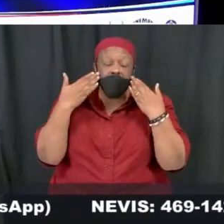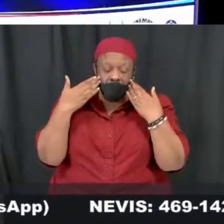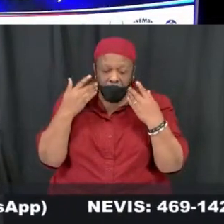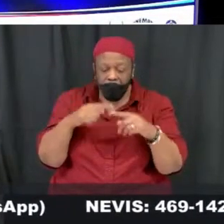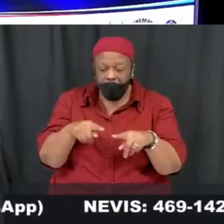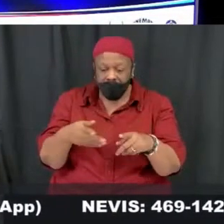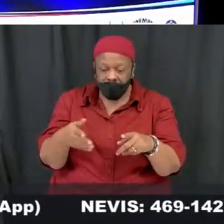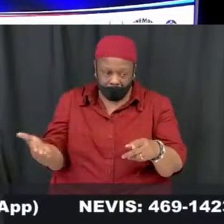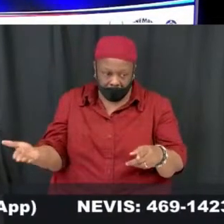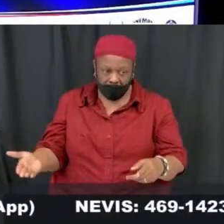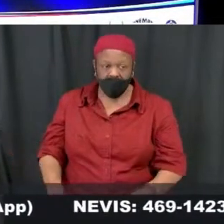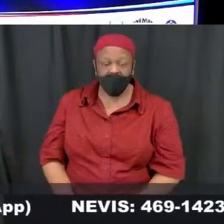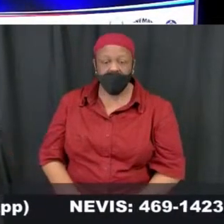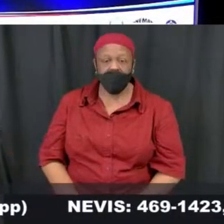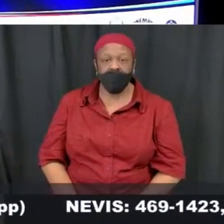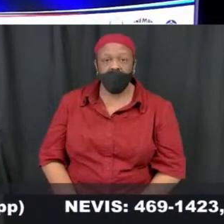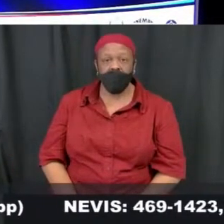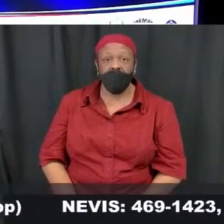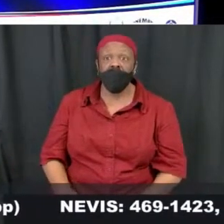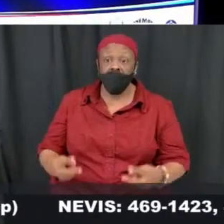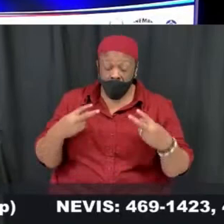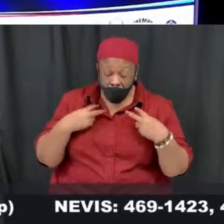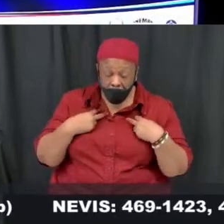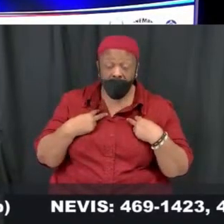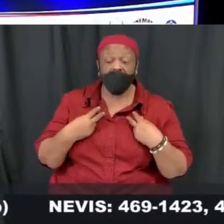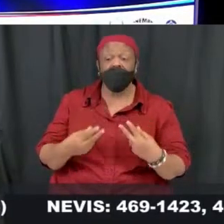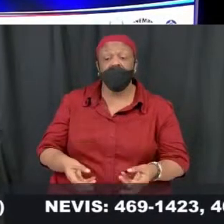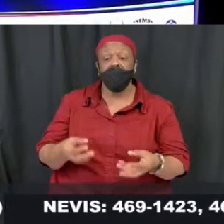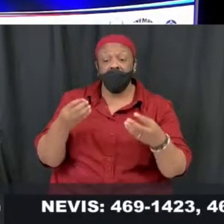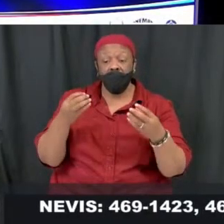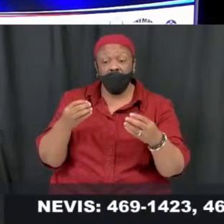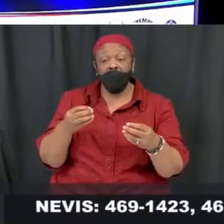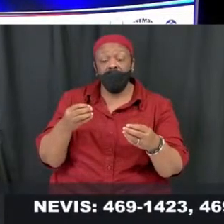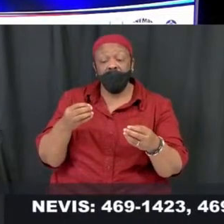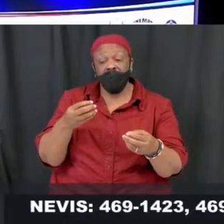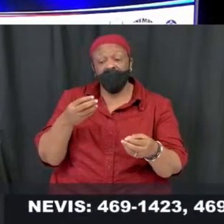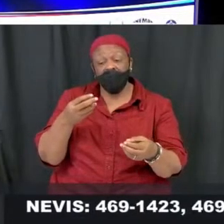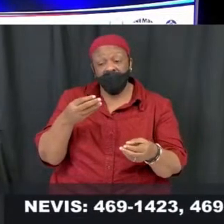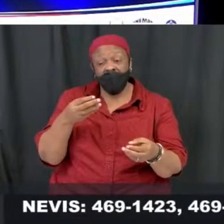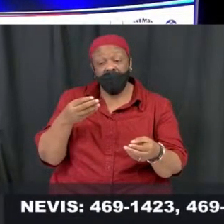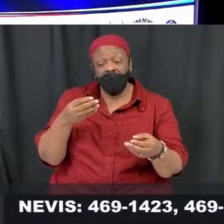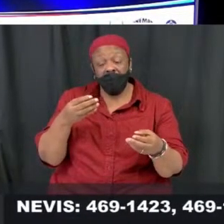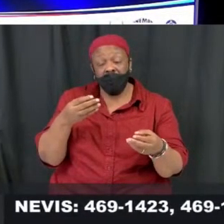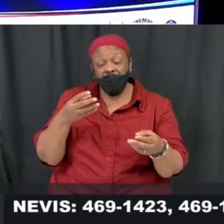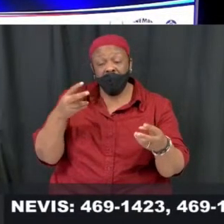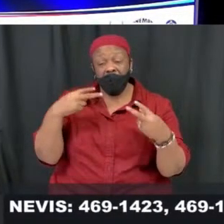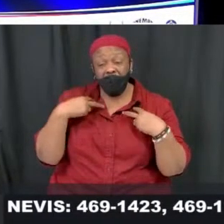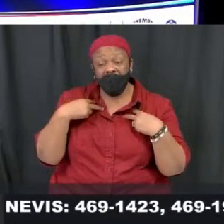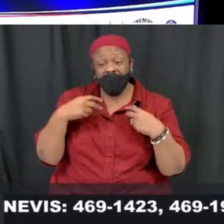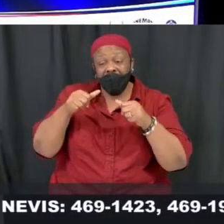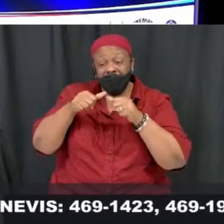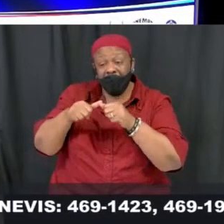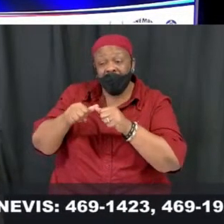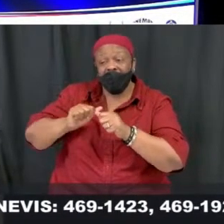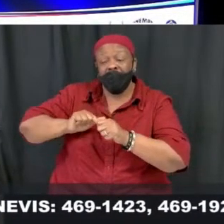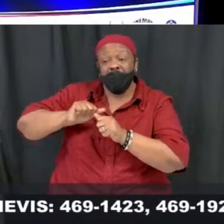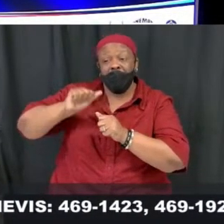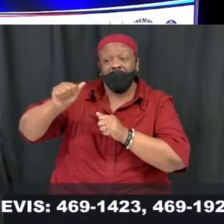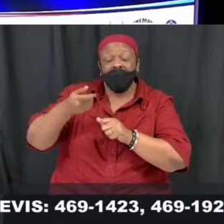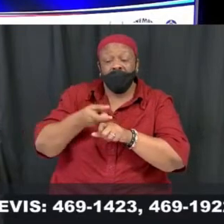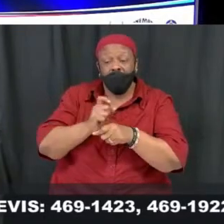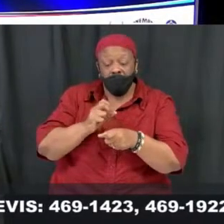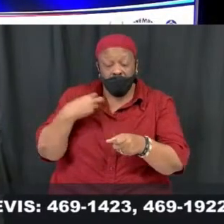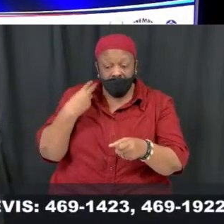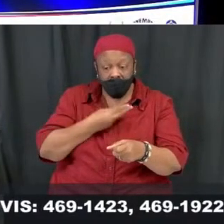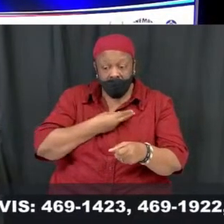We were fortunate to have held it at bay for so long, as it gave us the time to prepare and protect ourselves and